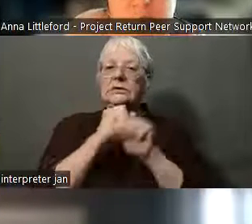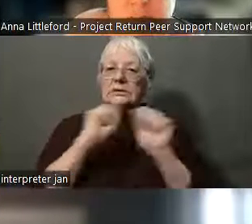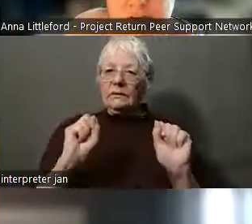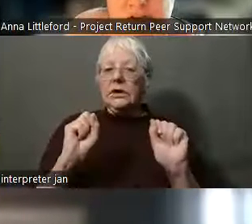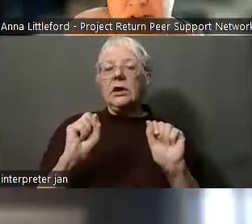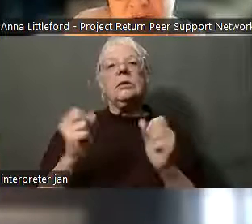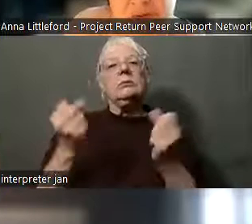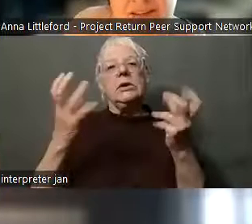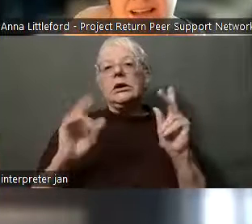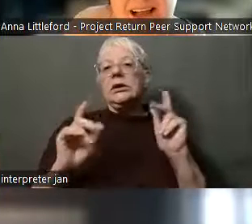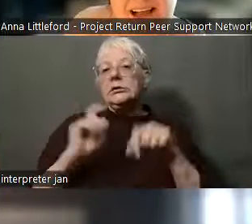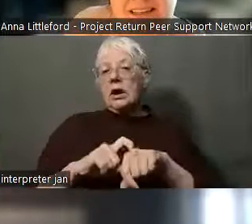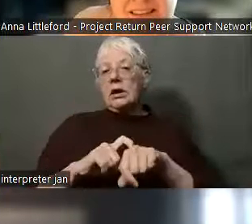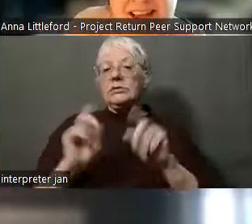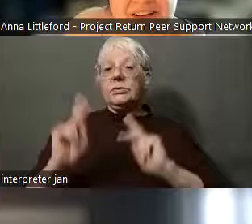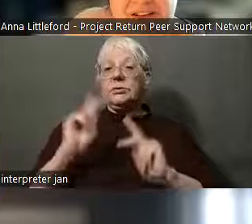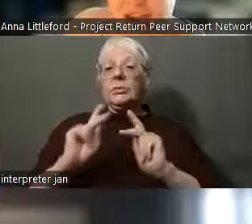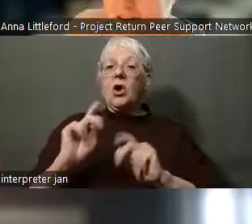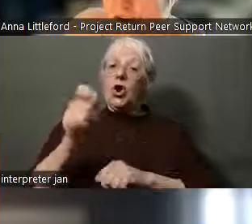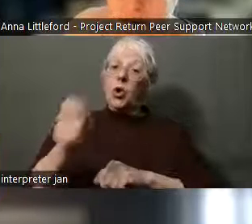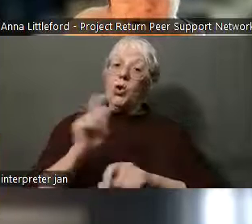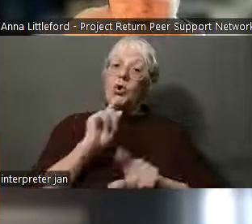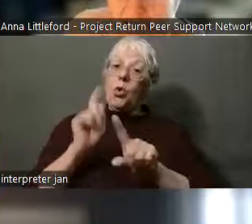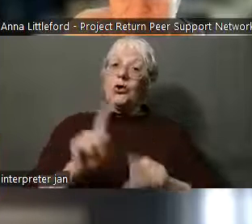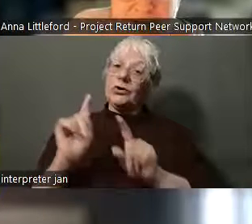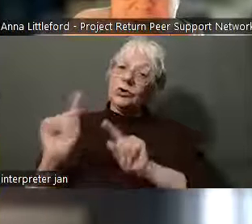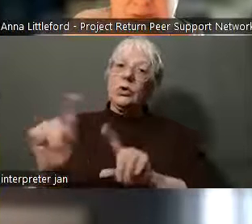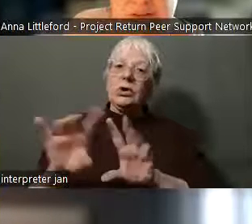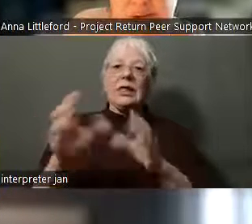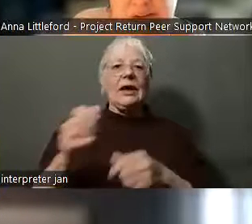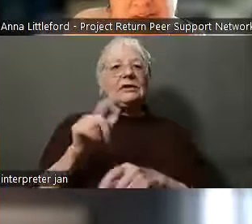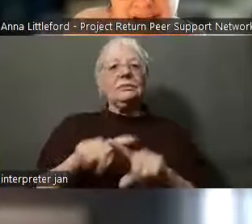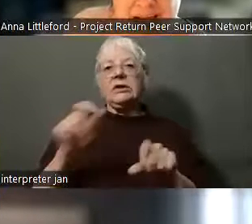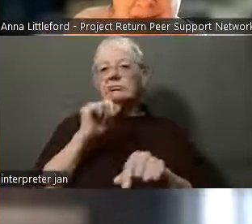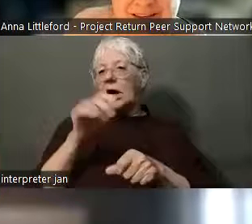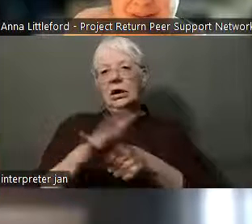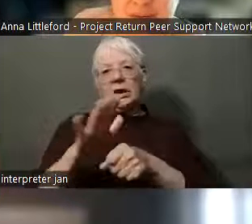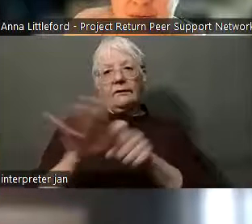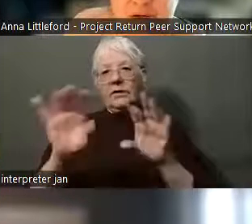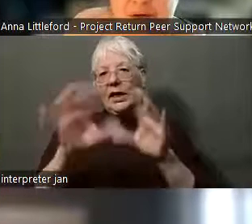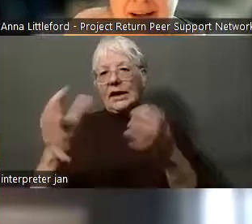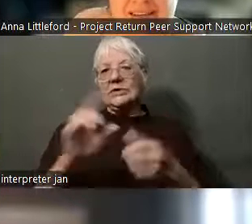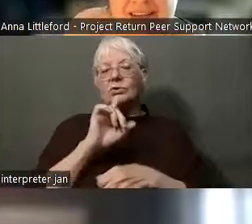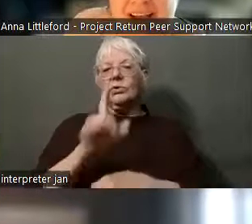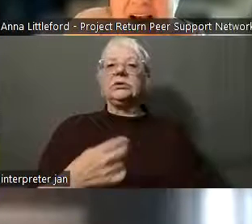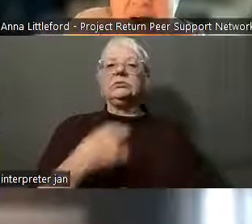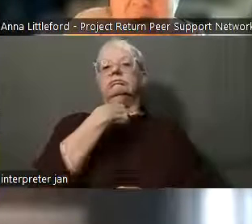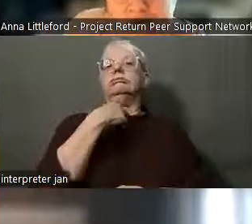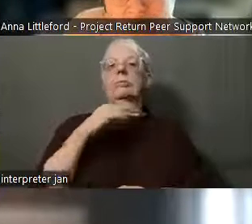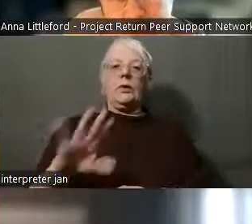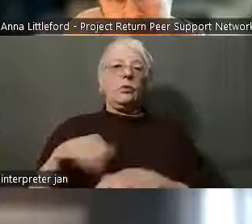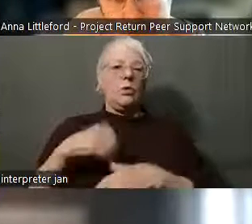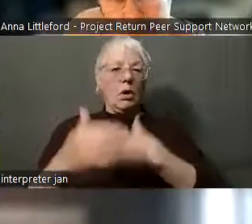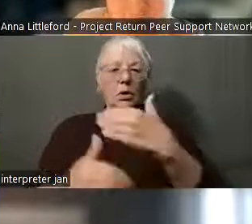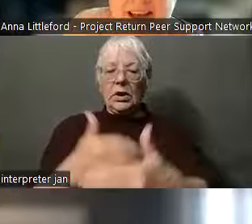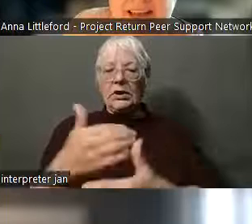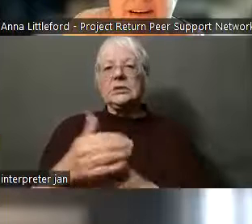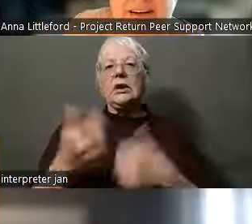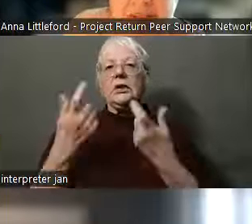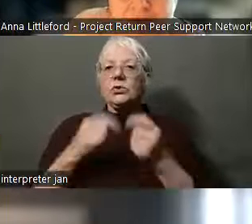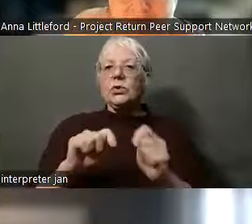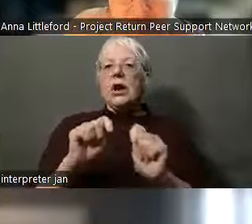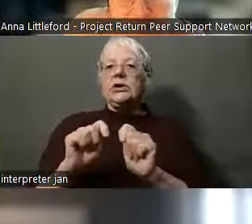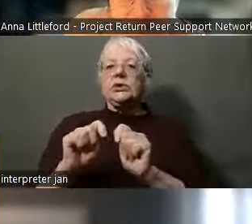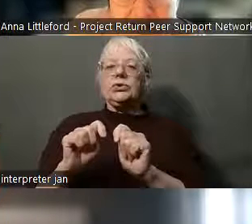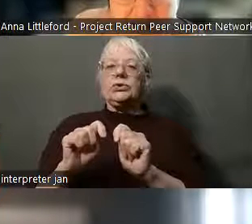are court ordered to do these classes and there just aren't enough of them. So it stymies their progress while they're trying to pull